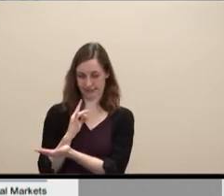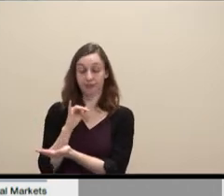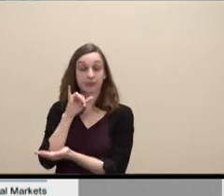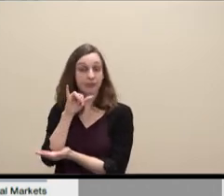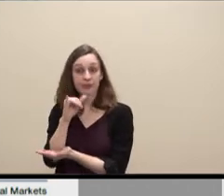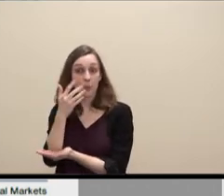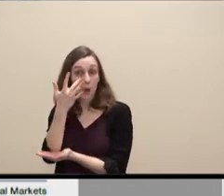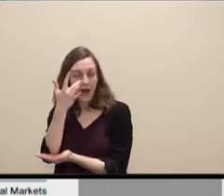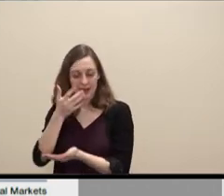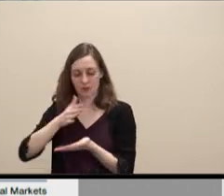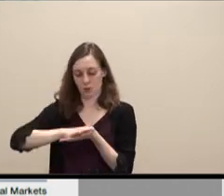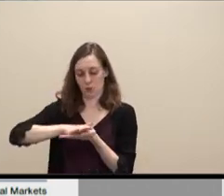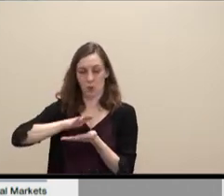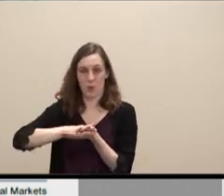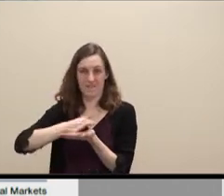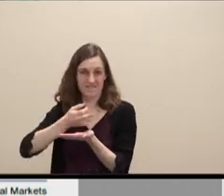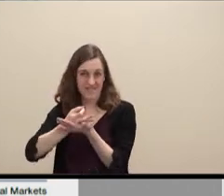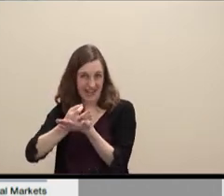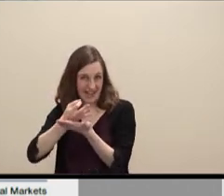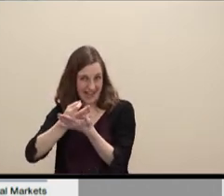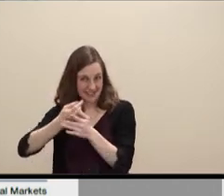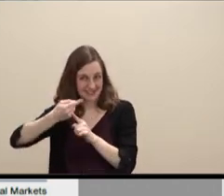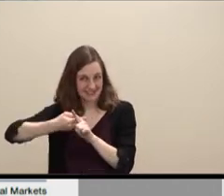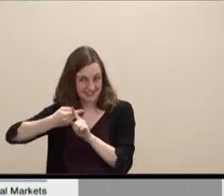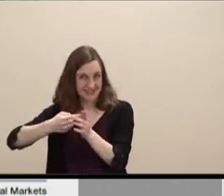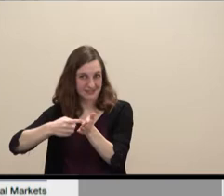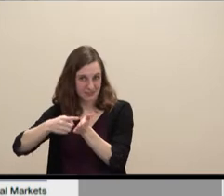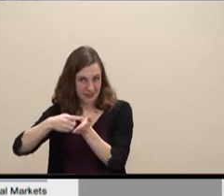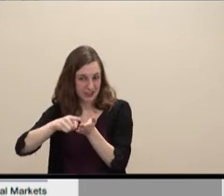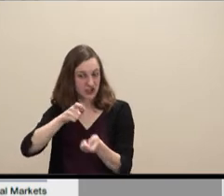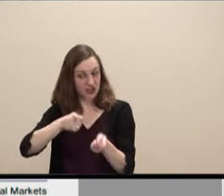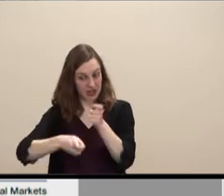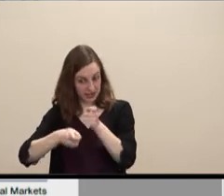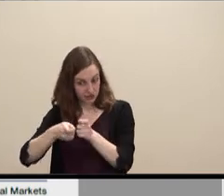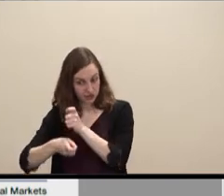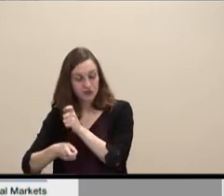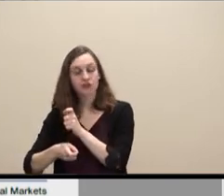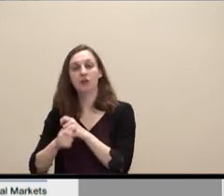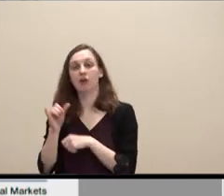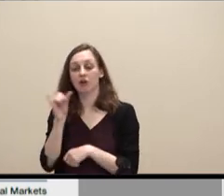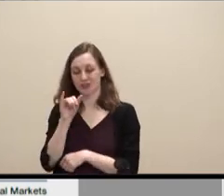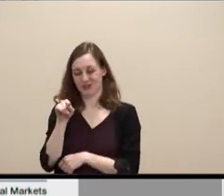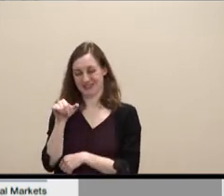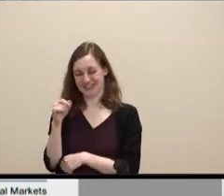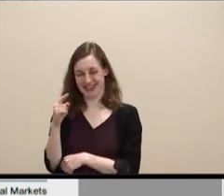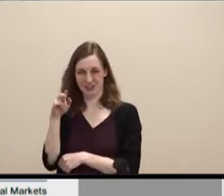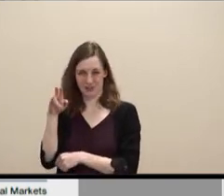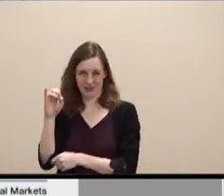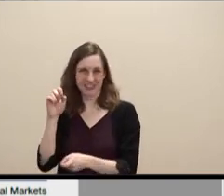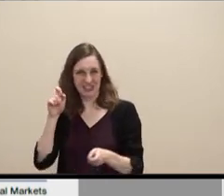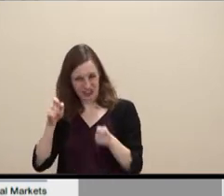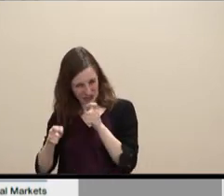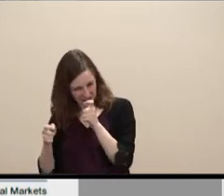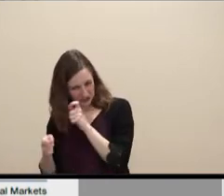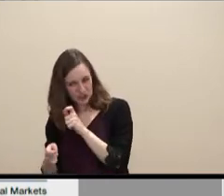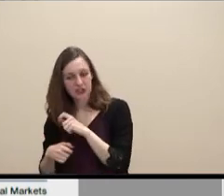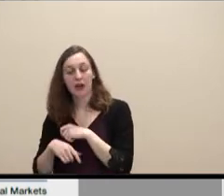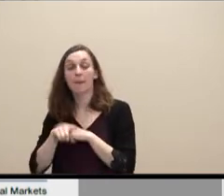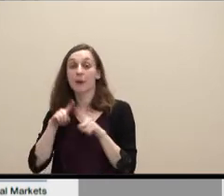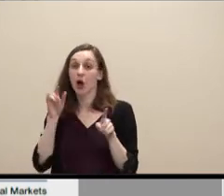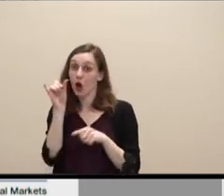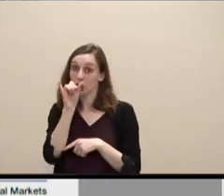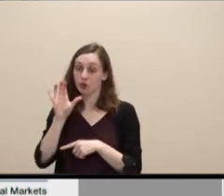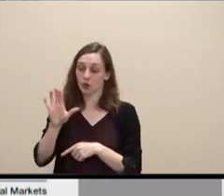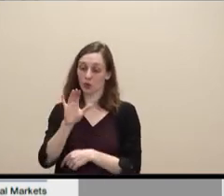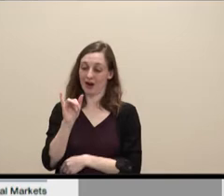the school finance changes and compression in the M&O tax rate, but you have also brought down